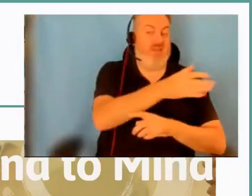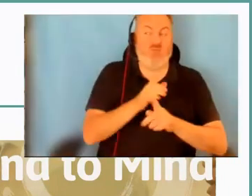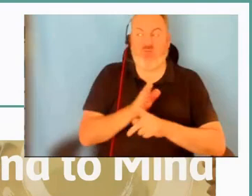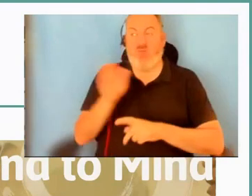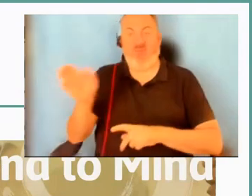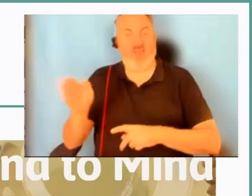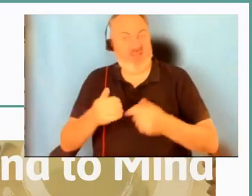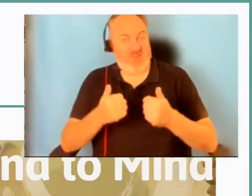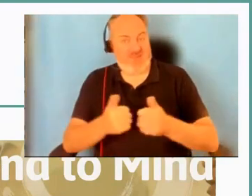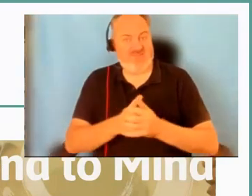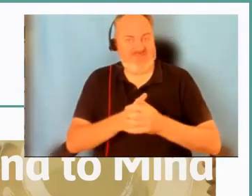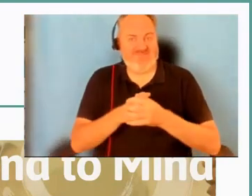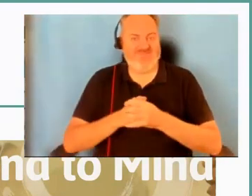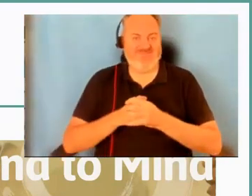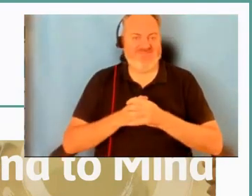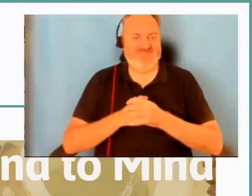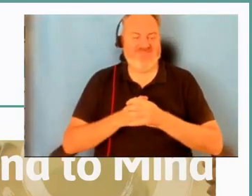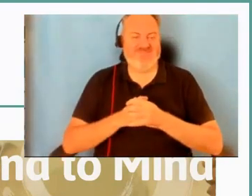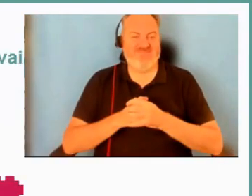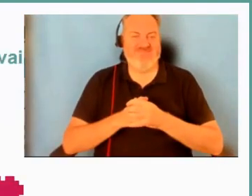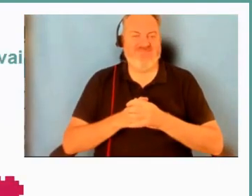let you know what to do.